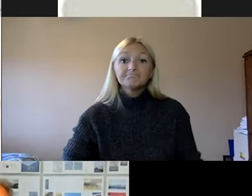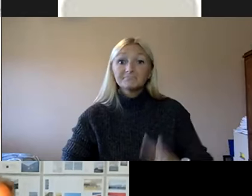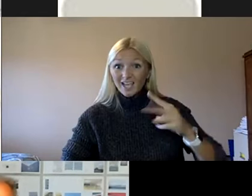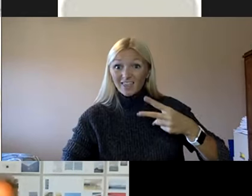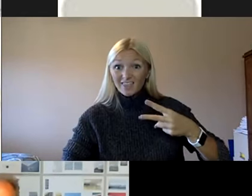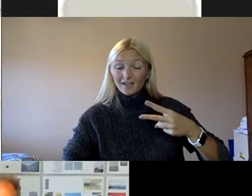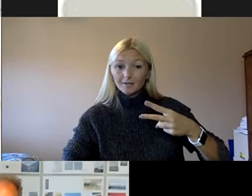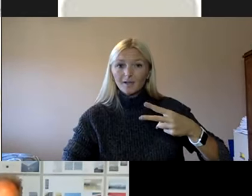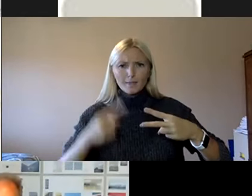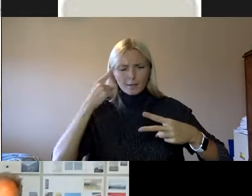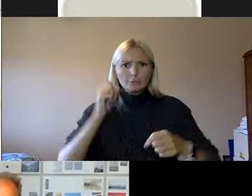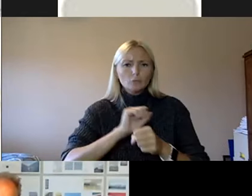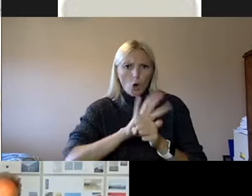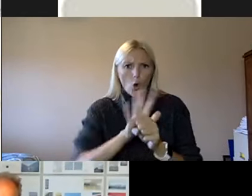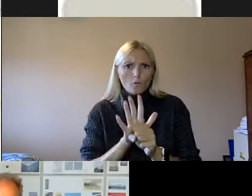COVID